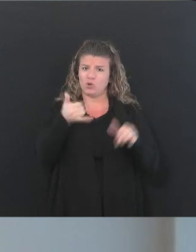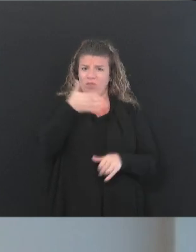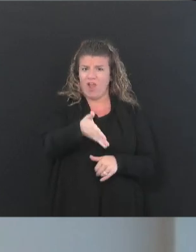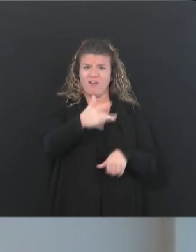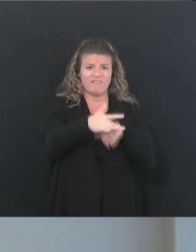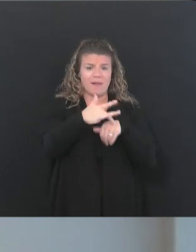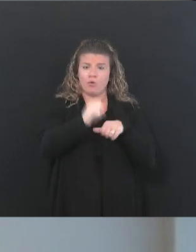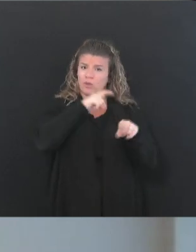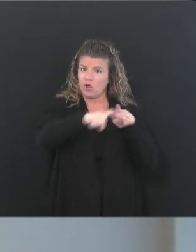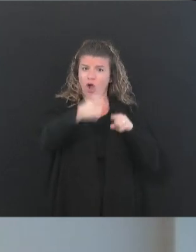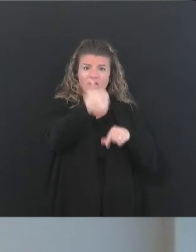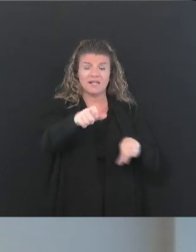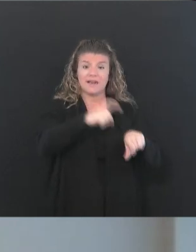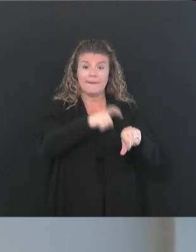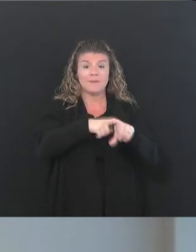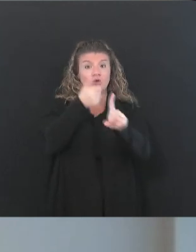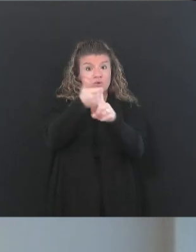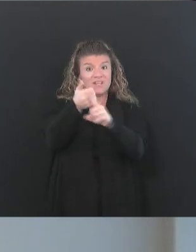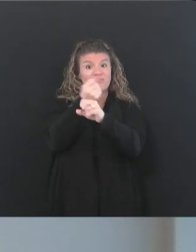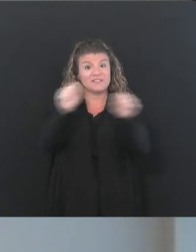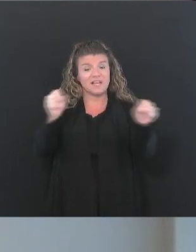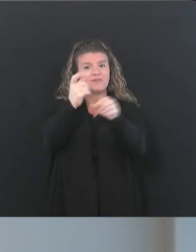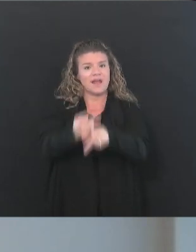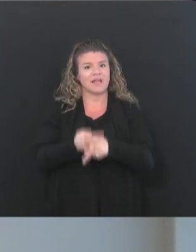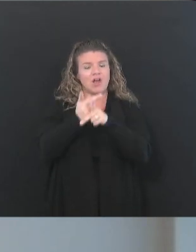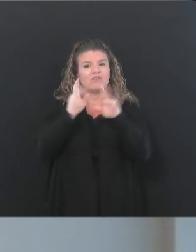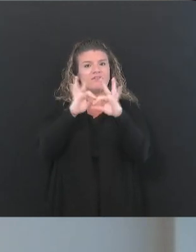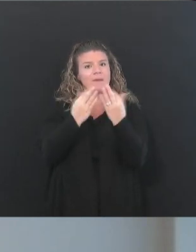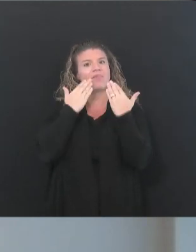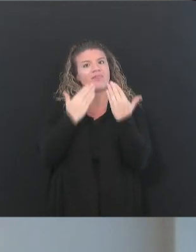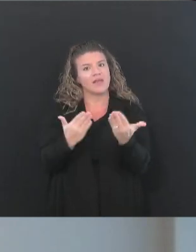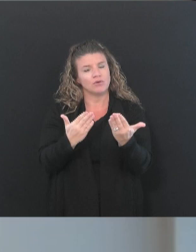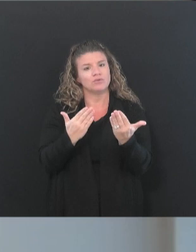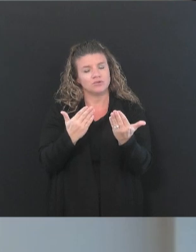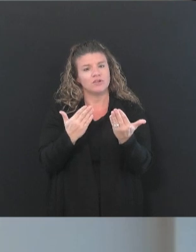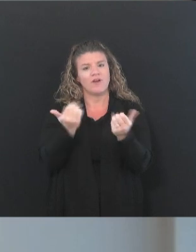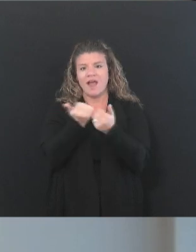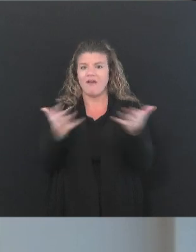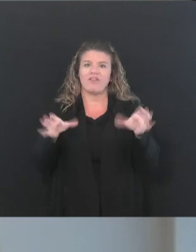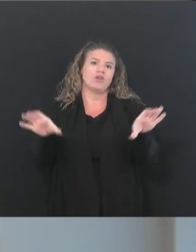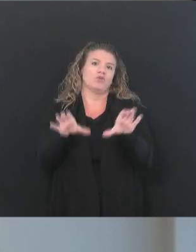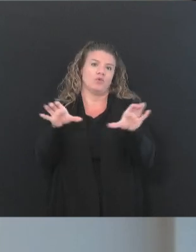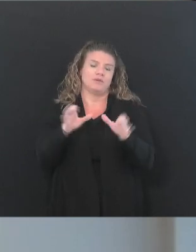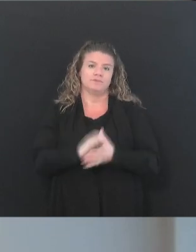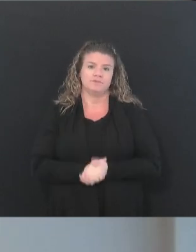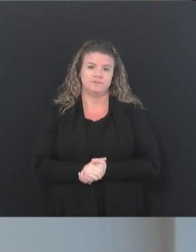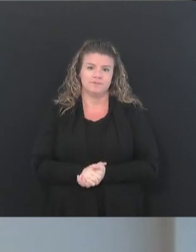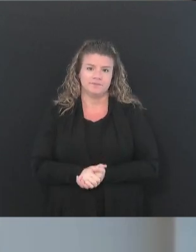So be safe, take care of your families, and thank you all for what you're doing to help.